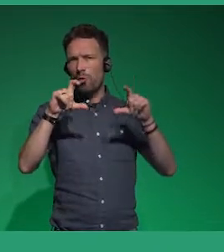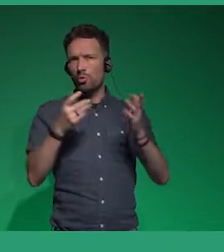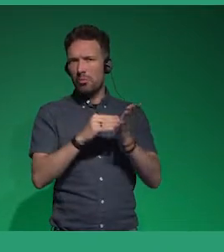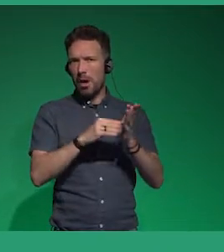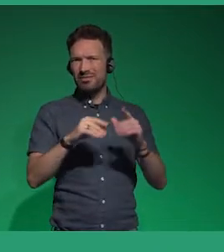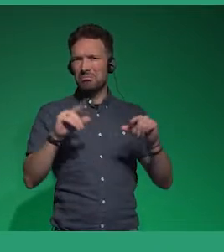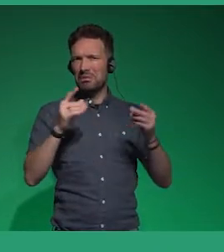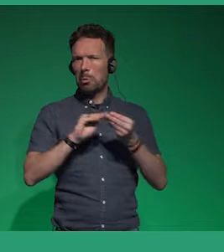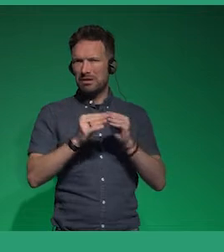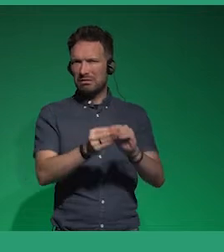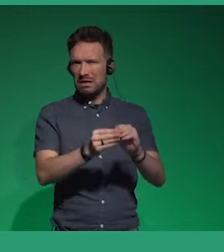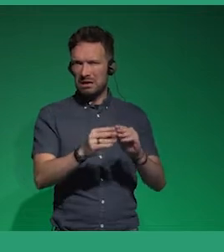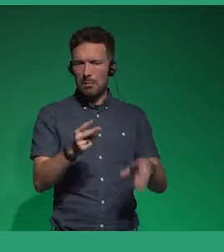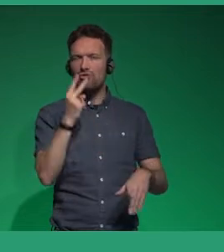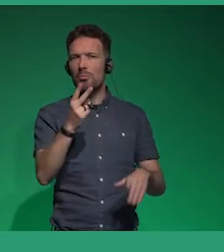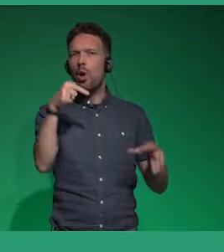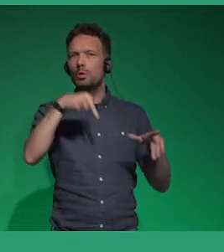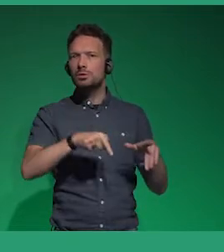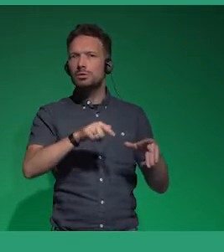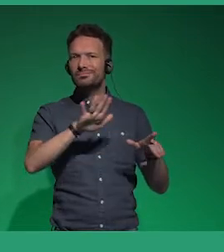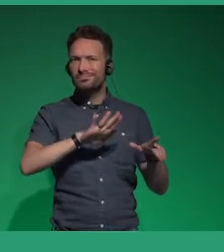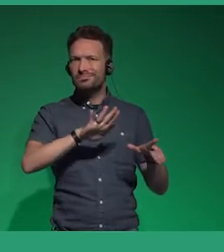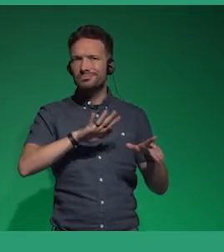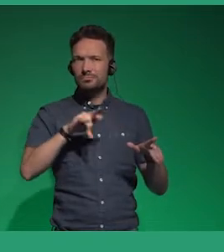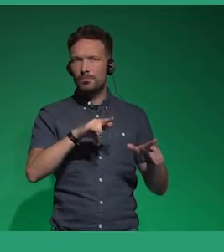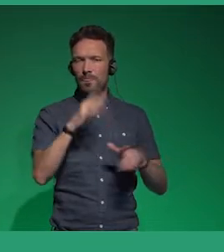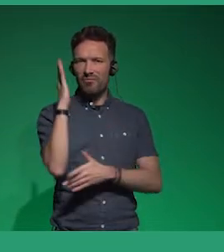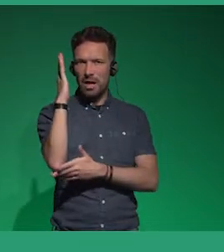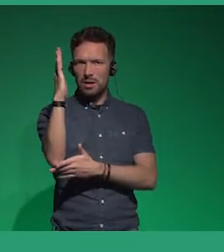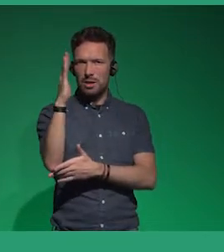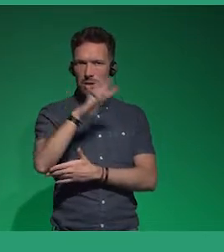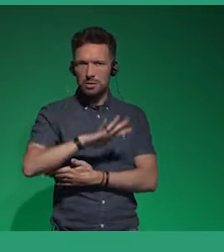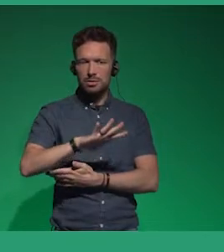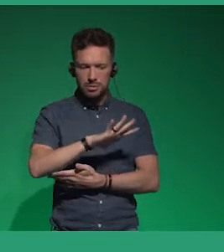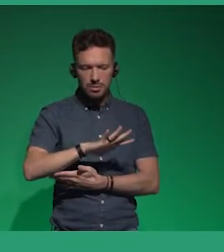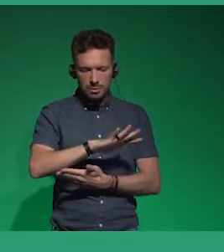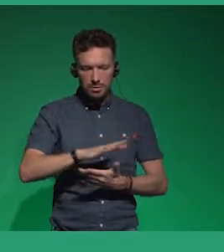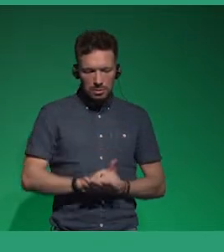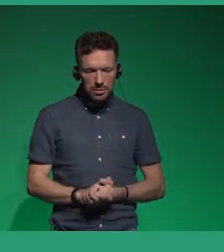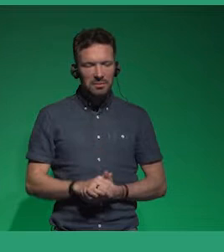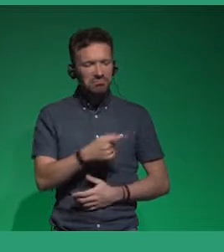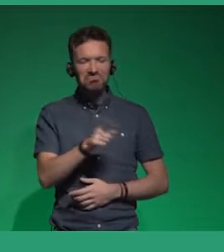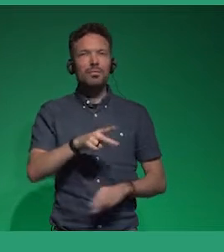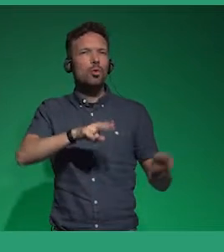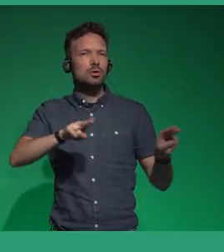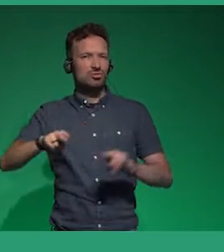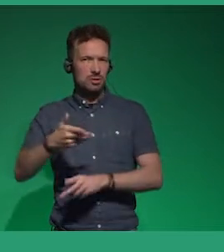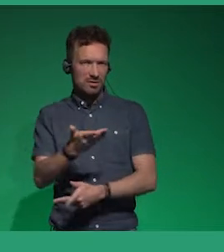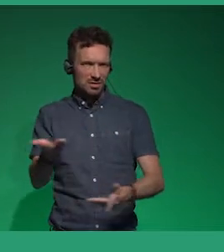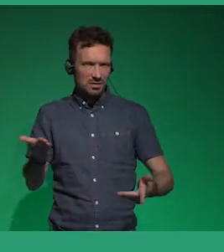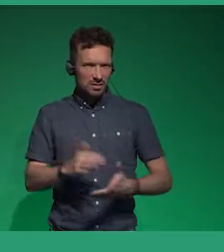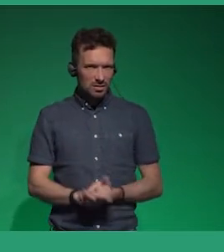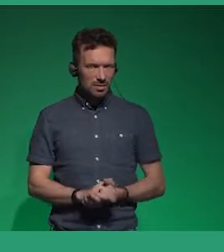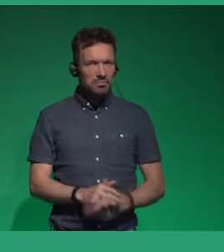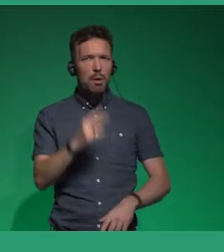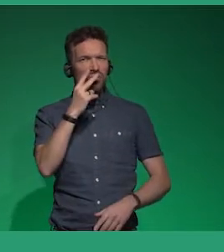they're very distinct, particularly from the plantations, which are shown in yellow and red on the right-hand